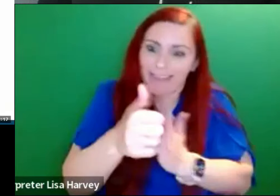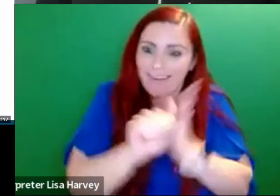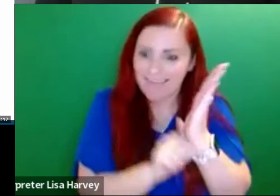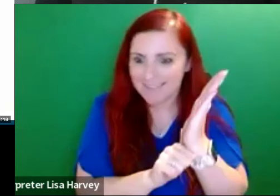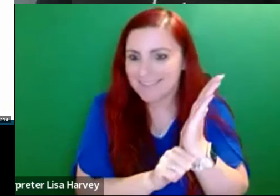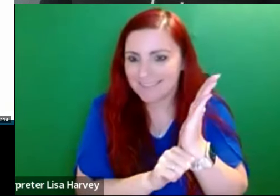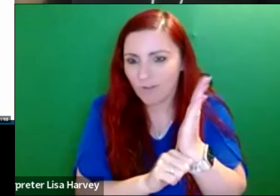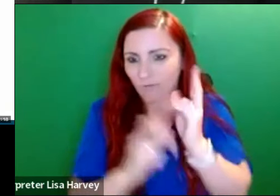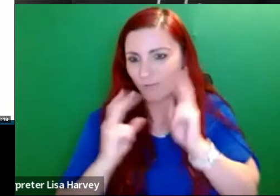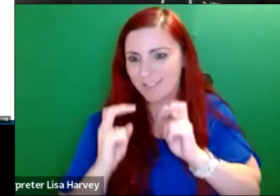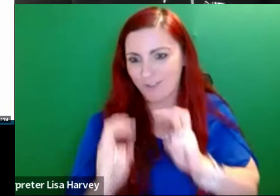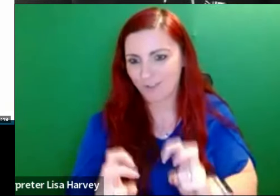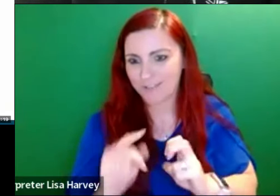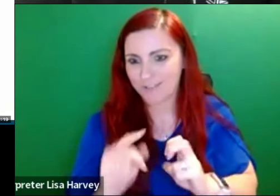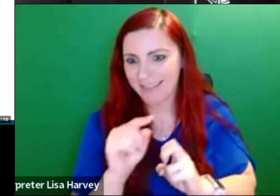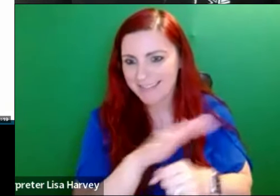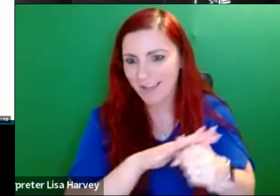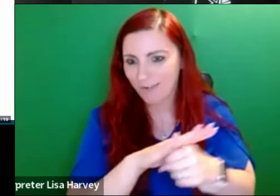to say.